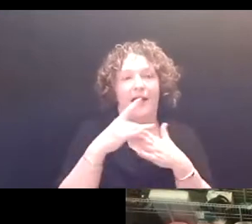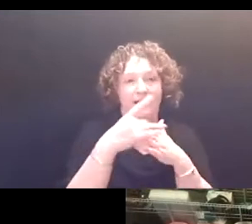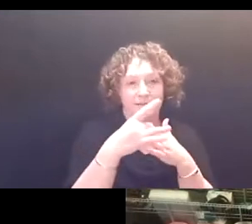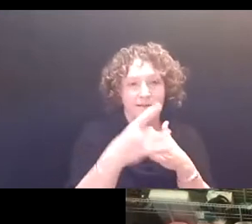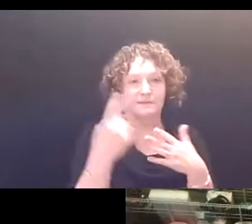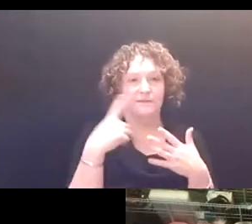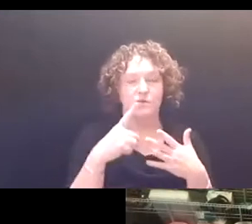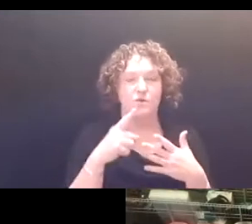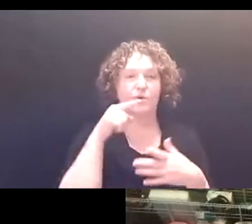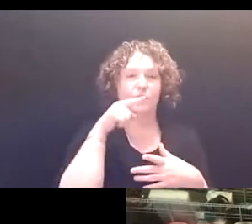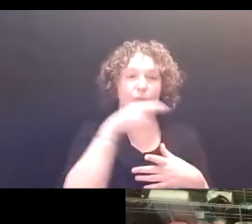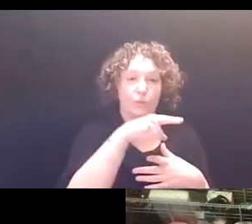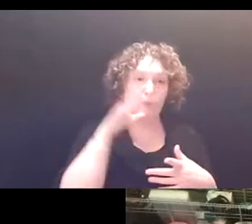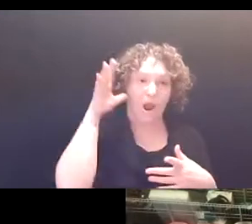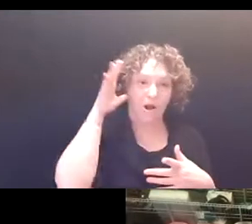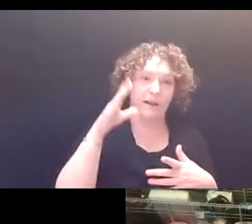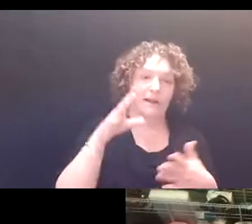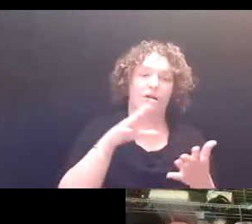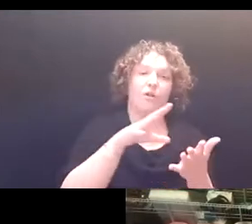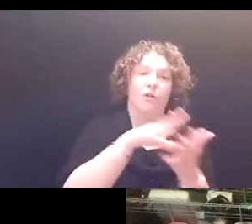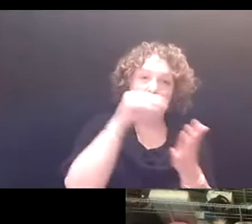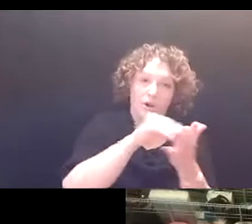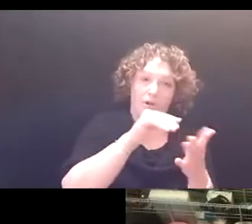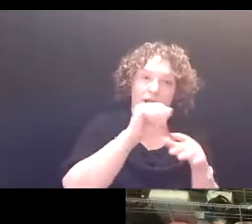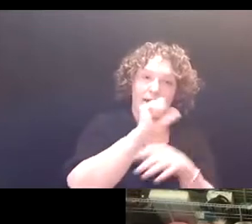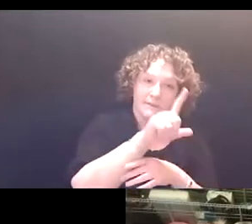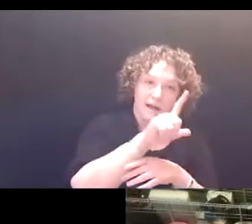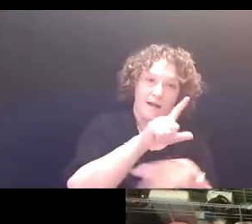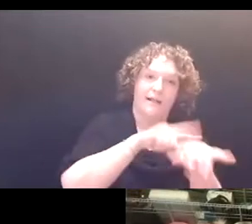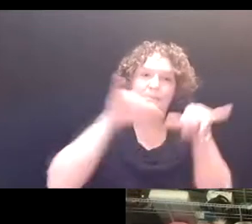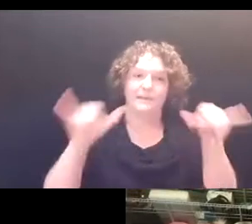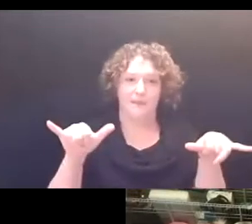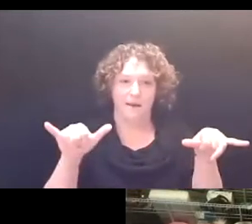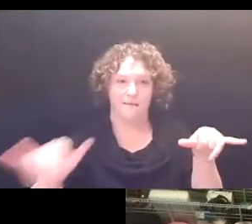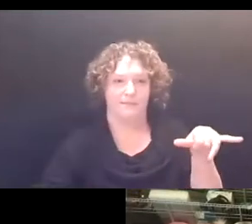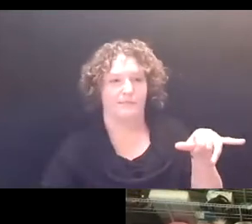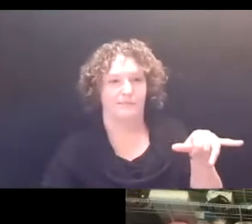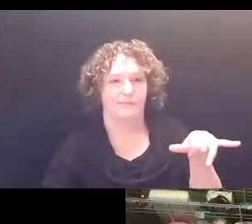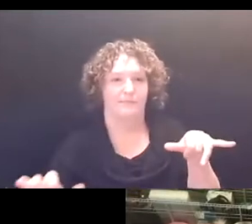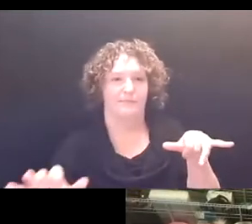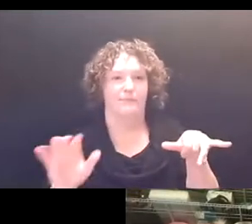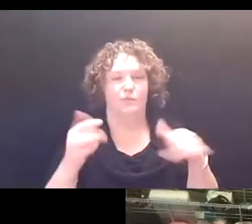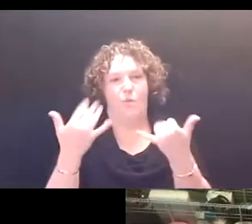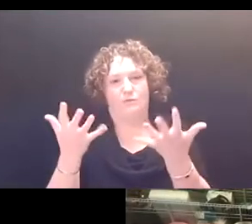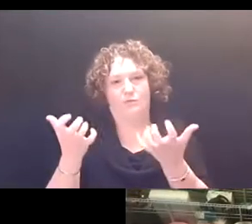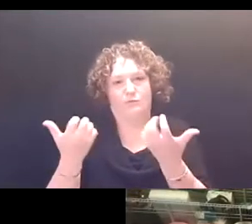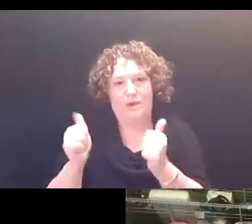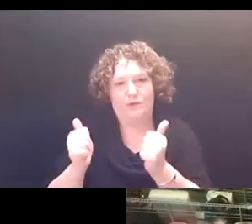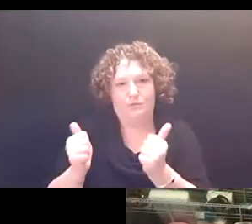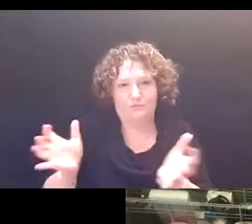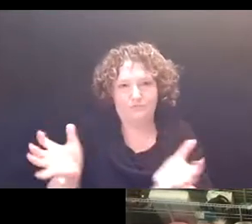parents coaching and guidance for those parents who are learning ASL, and then at the same